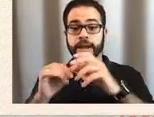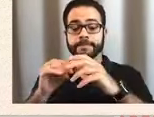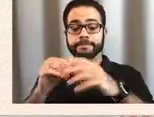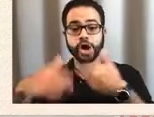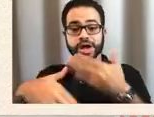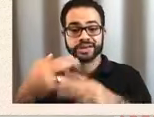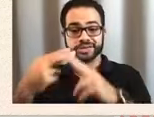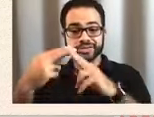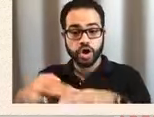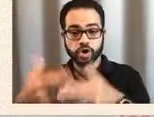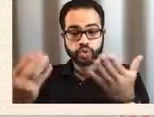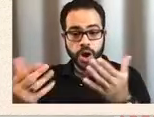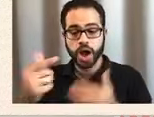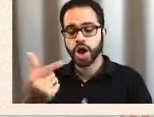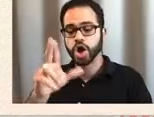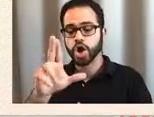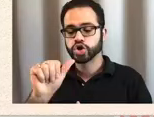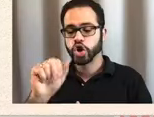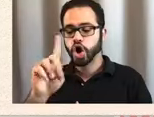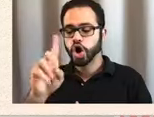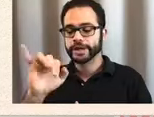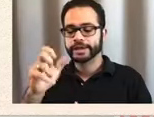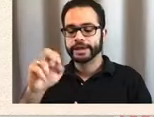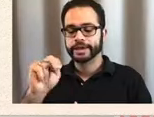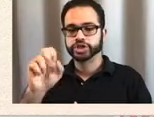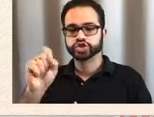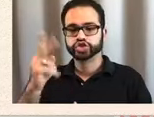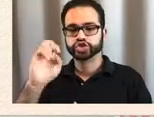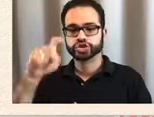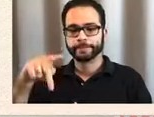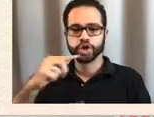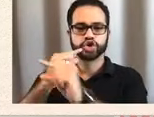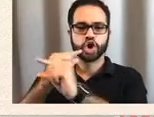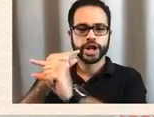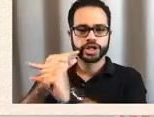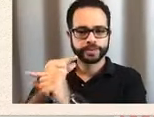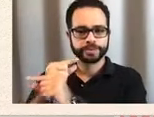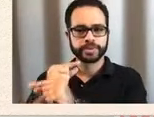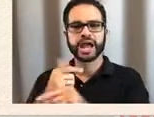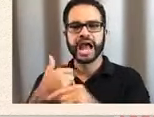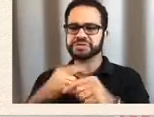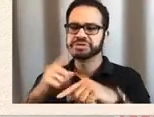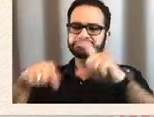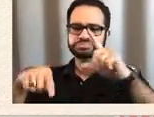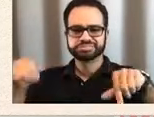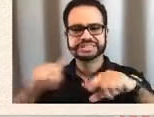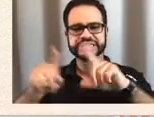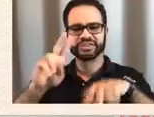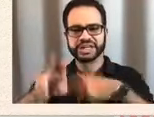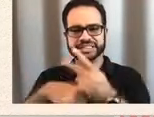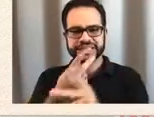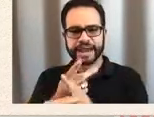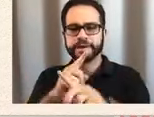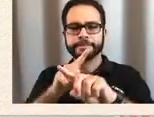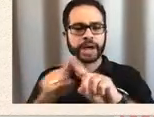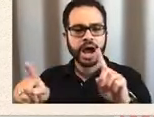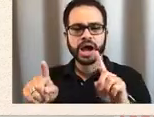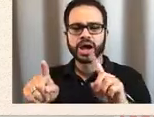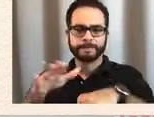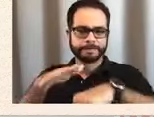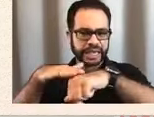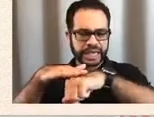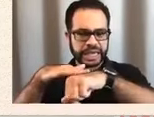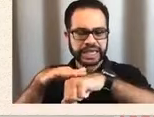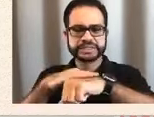there are many different types of guardianship, but just on a basic level, a guardianship is a legal relationship